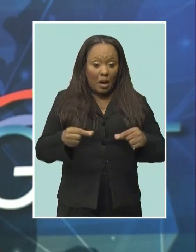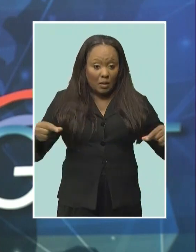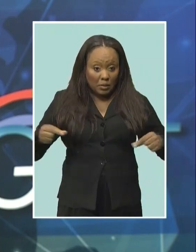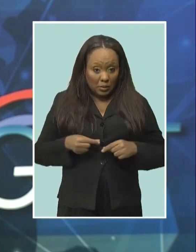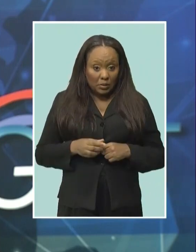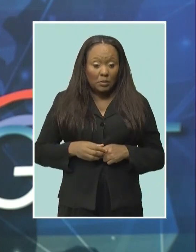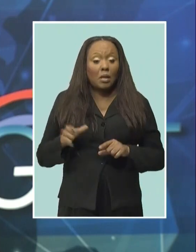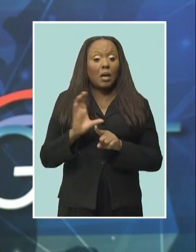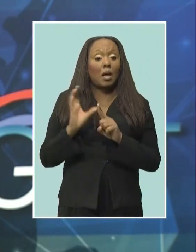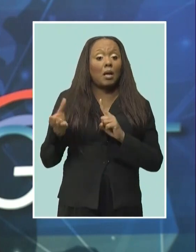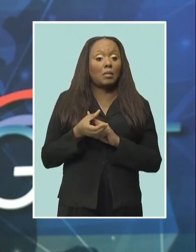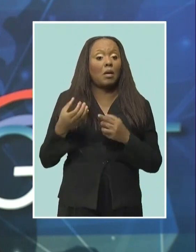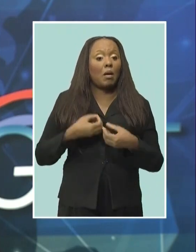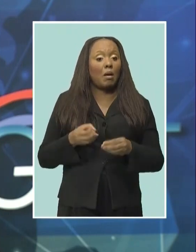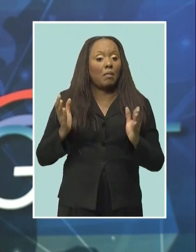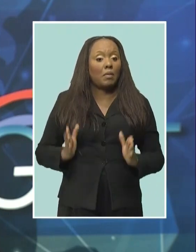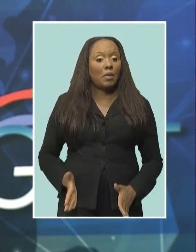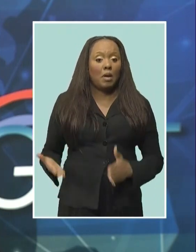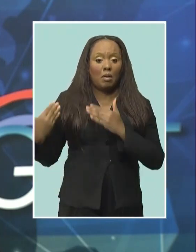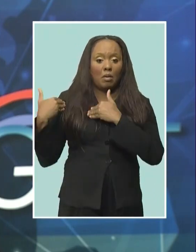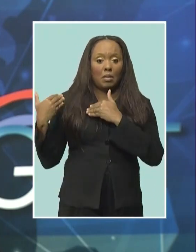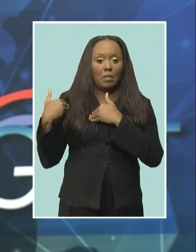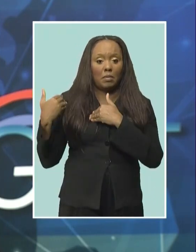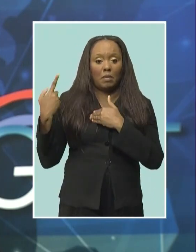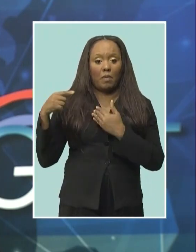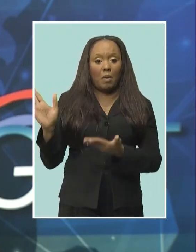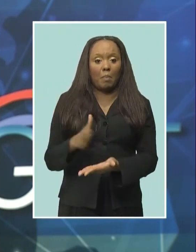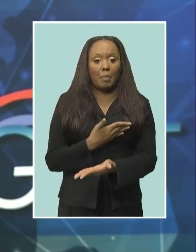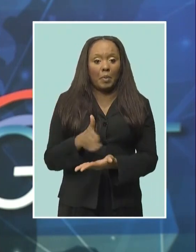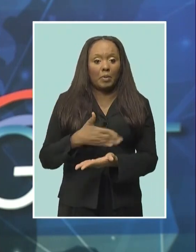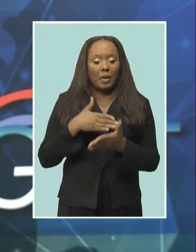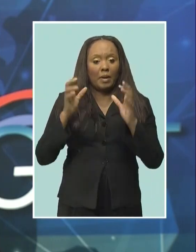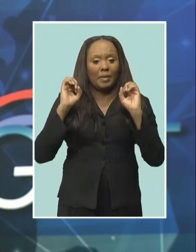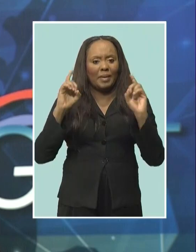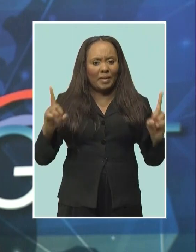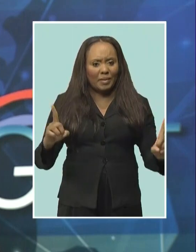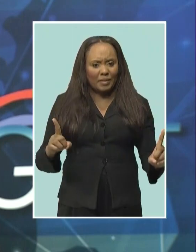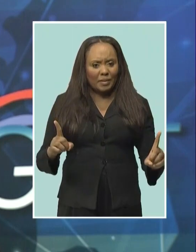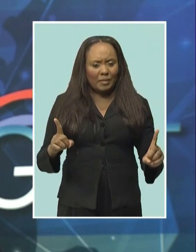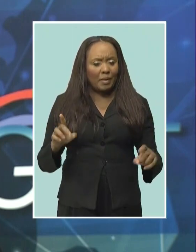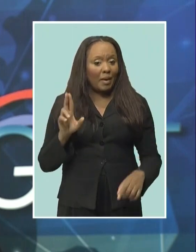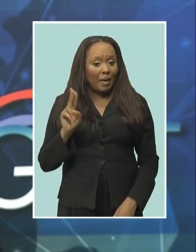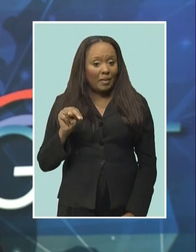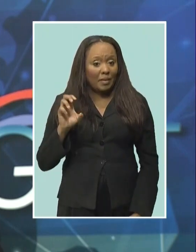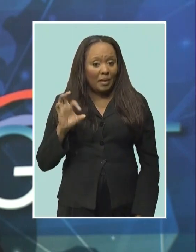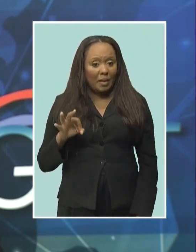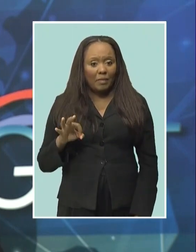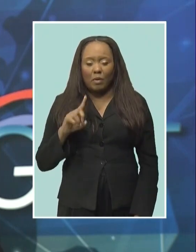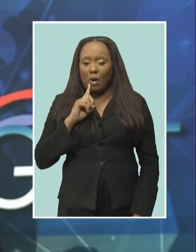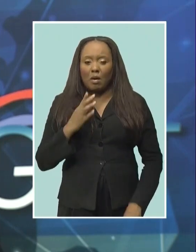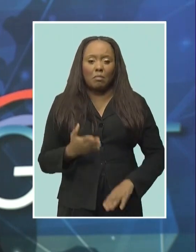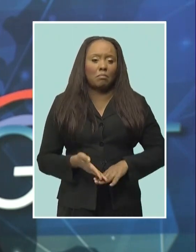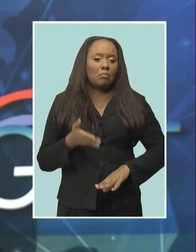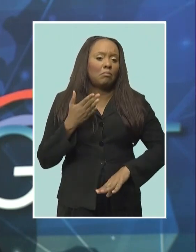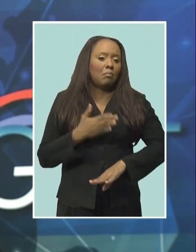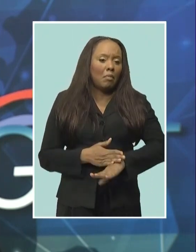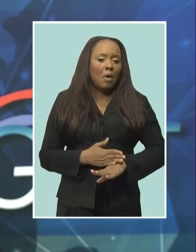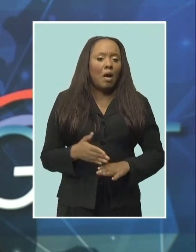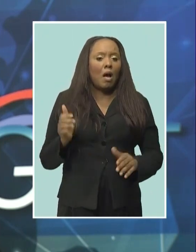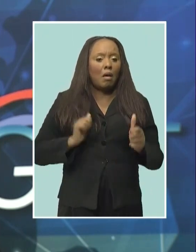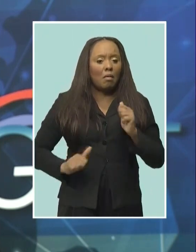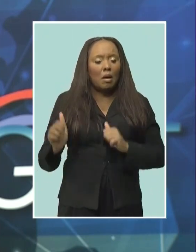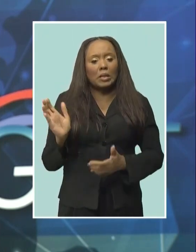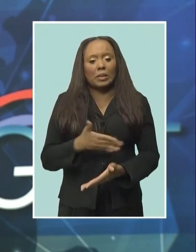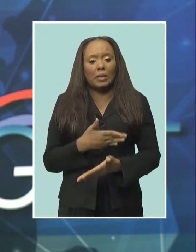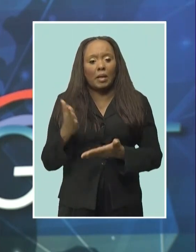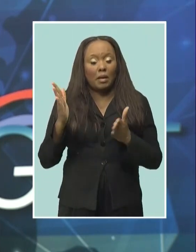Cultural Officer for Music Education at the NCF, Kevin Moore, says there's been a marked improvement in the performers after